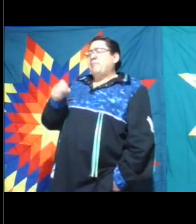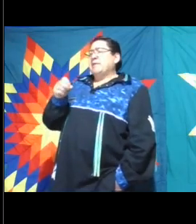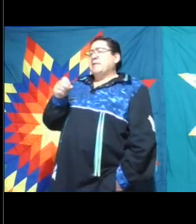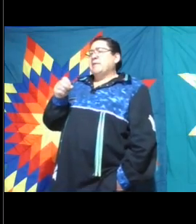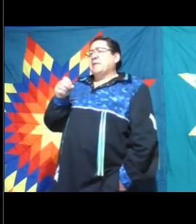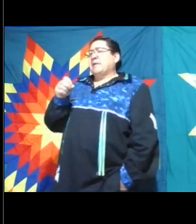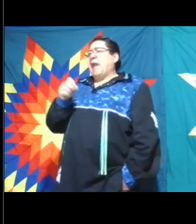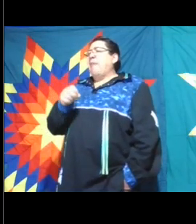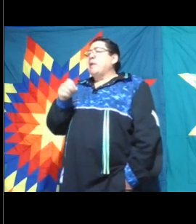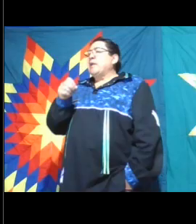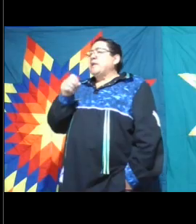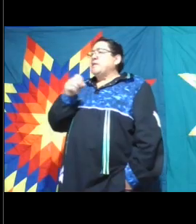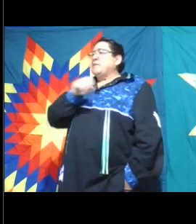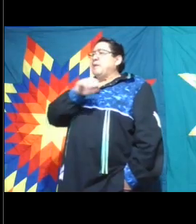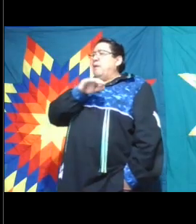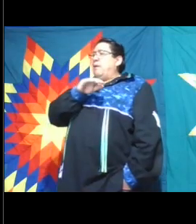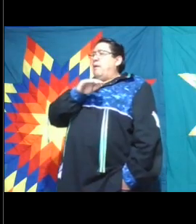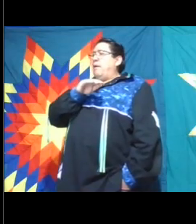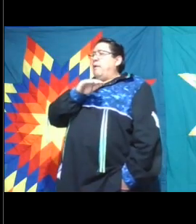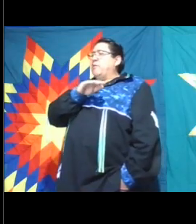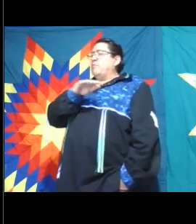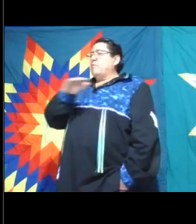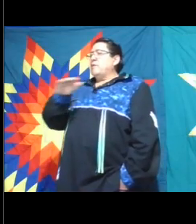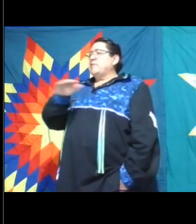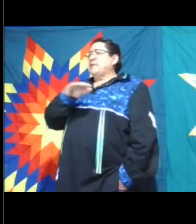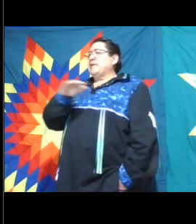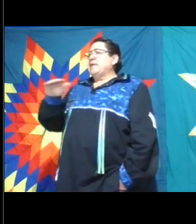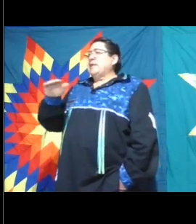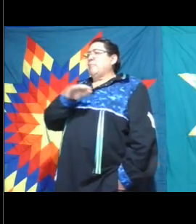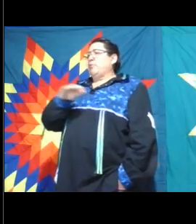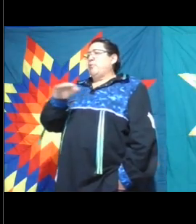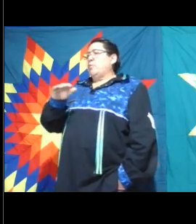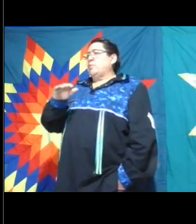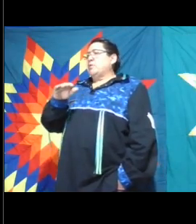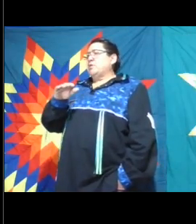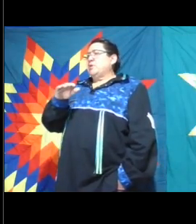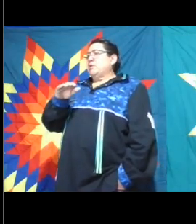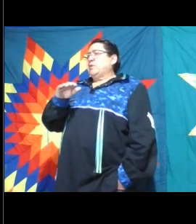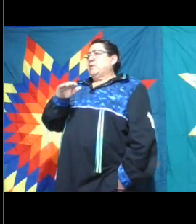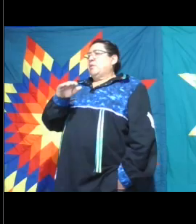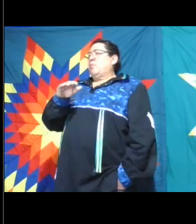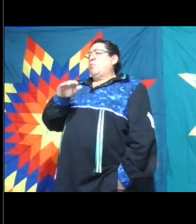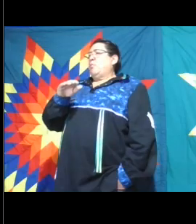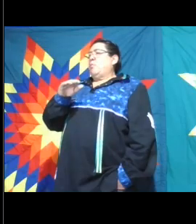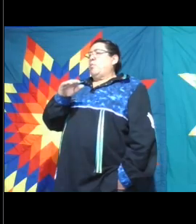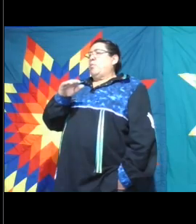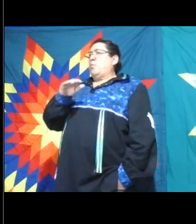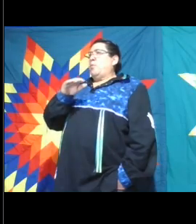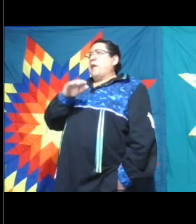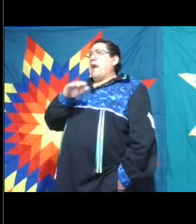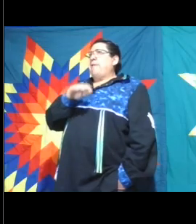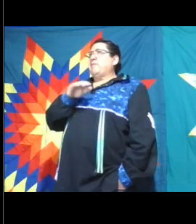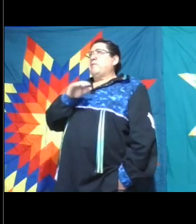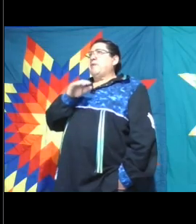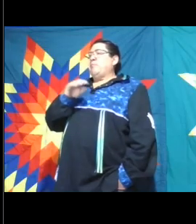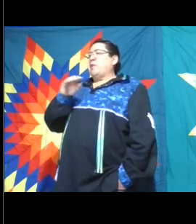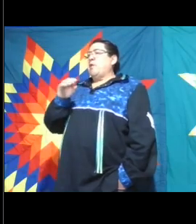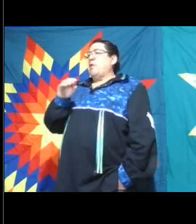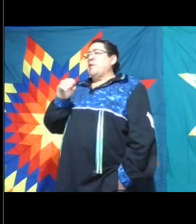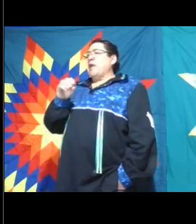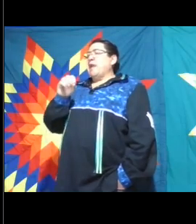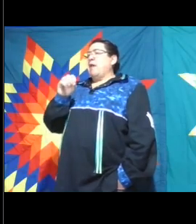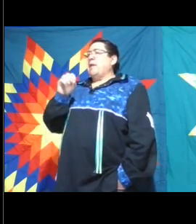stop this capping this career ceiling approach. We have to